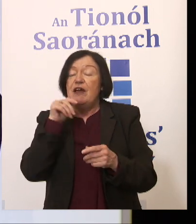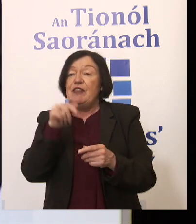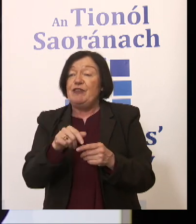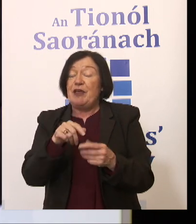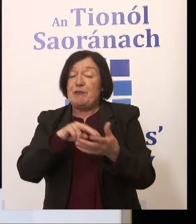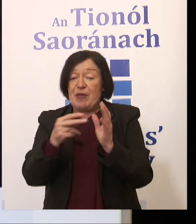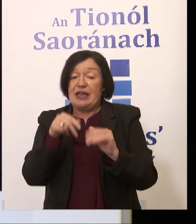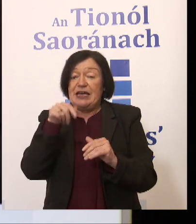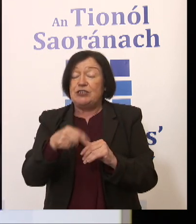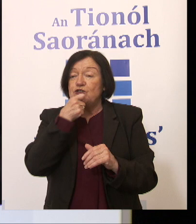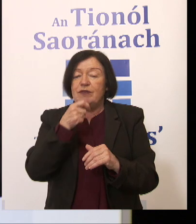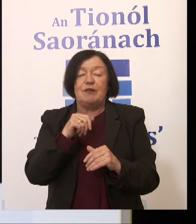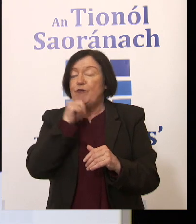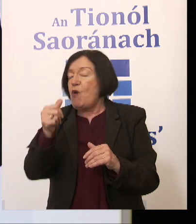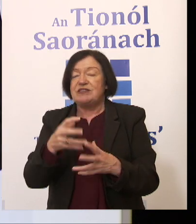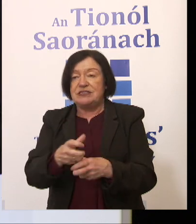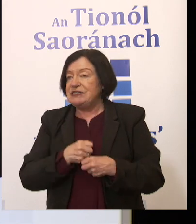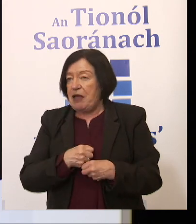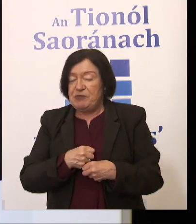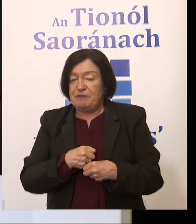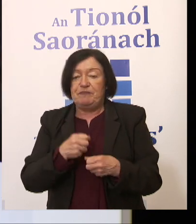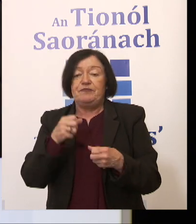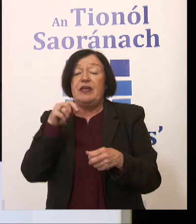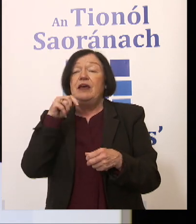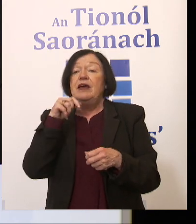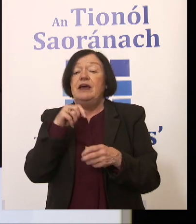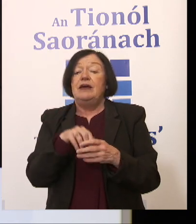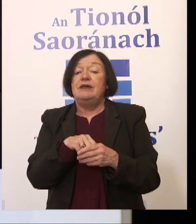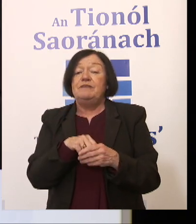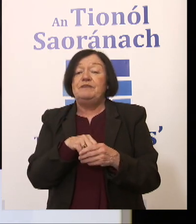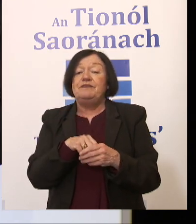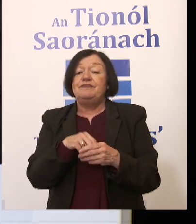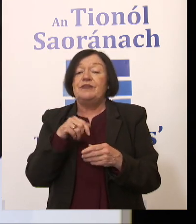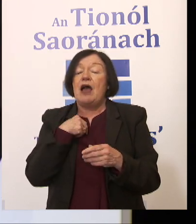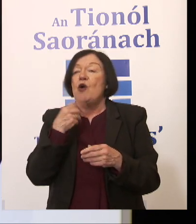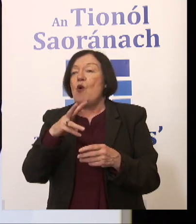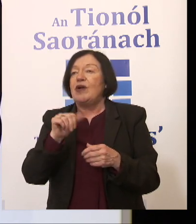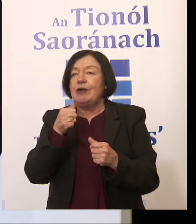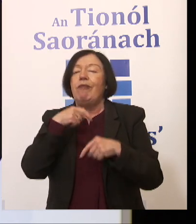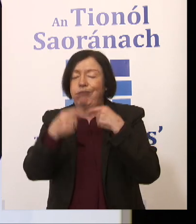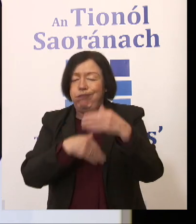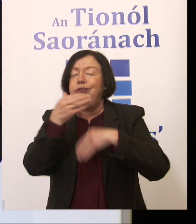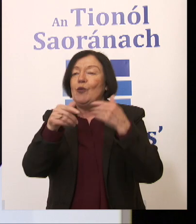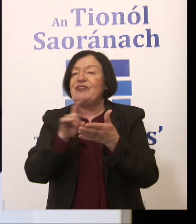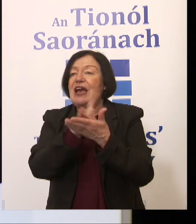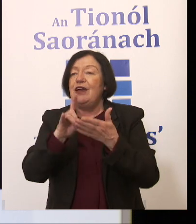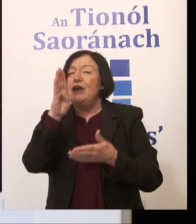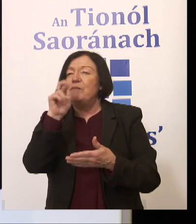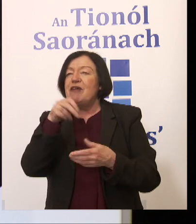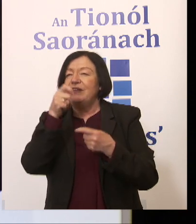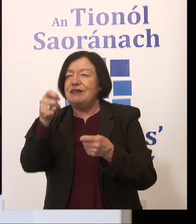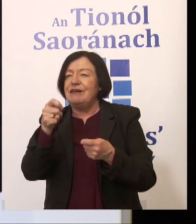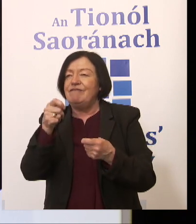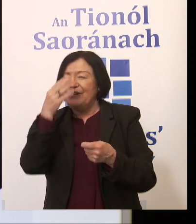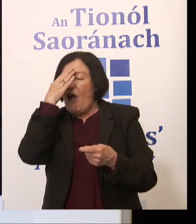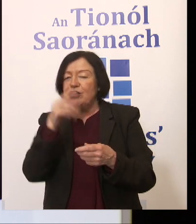Dublin, but that wasn't adopted at the time. So, I won't keep going with that history, and Bertie gave a sense of it as well, but